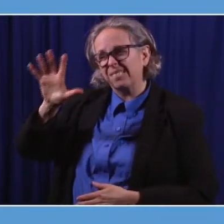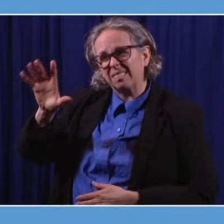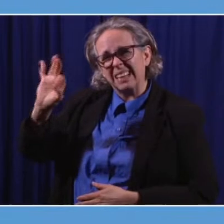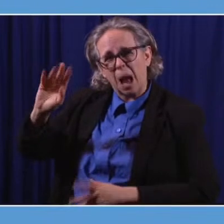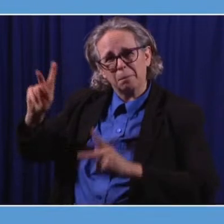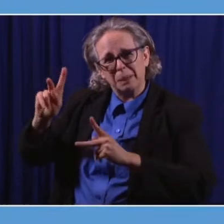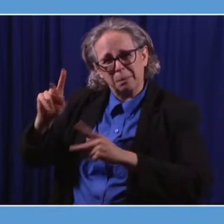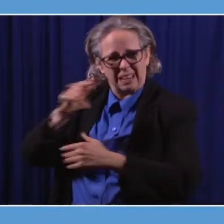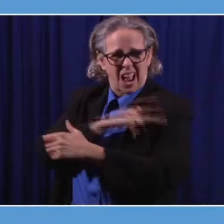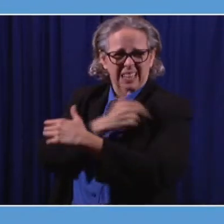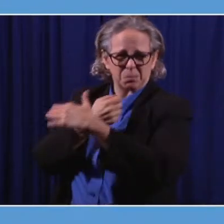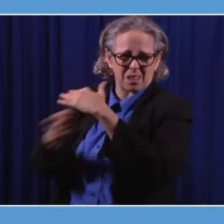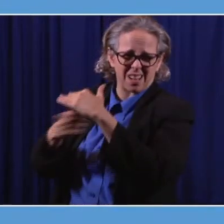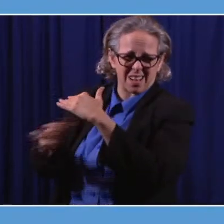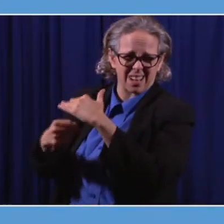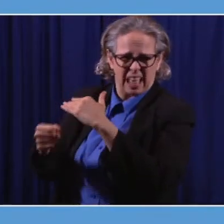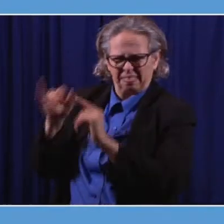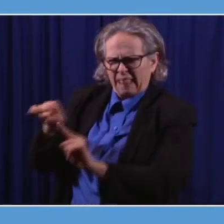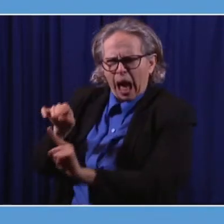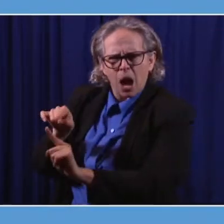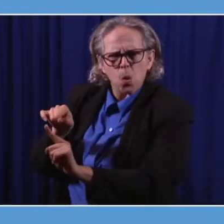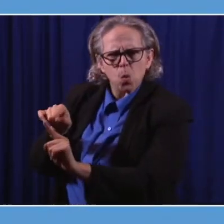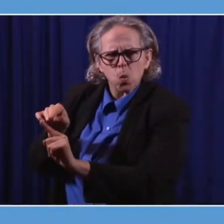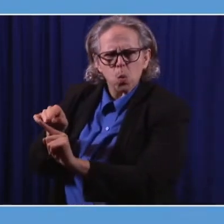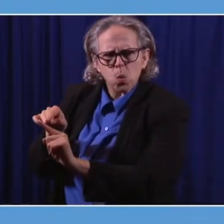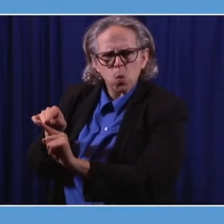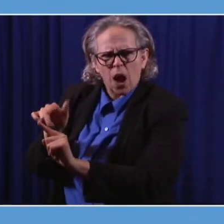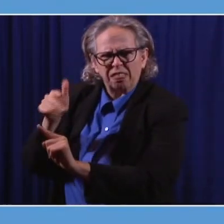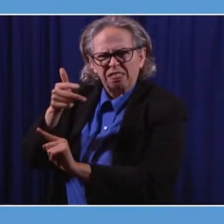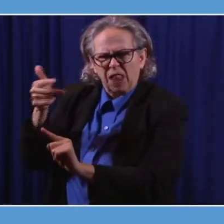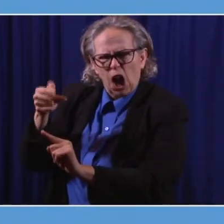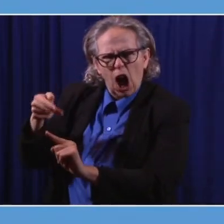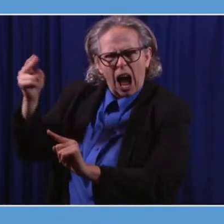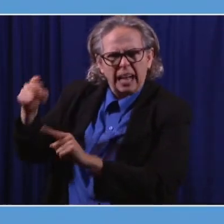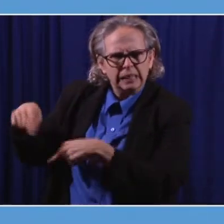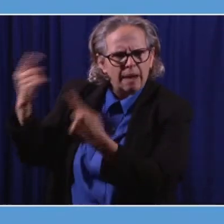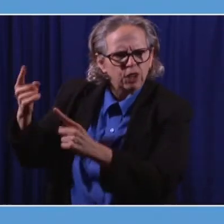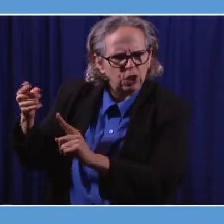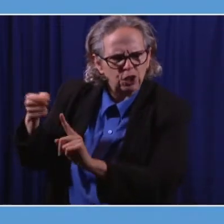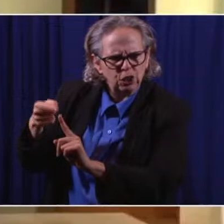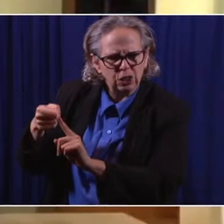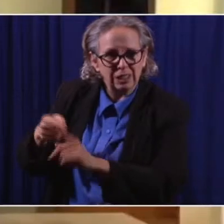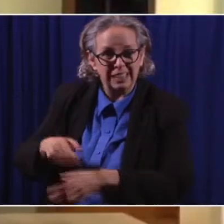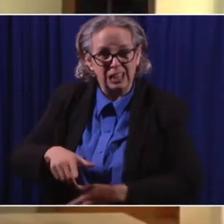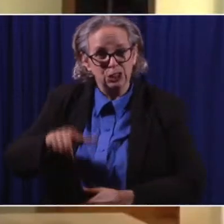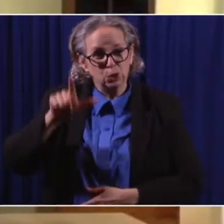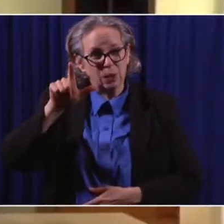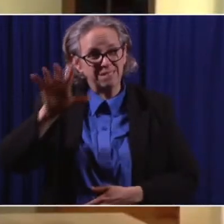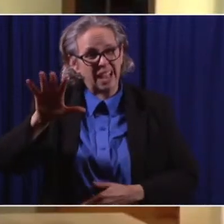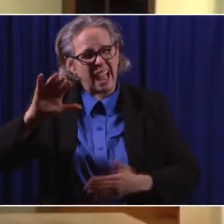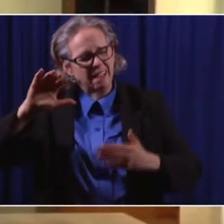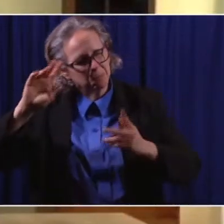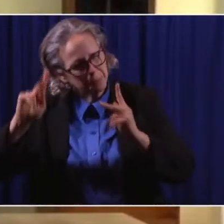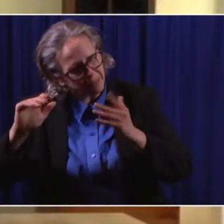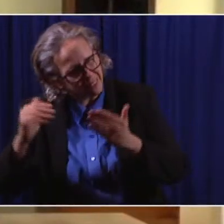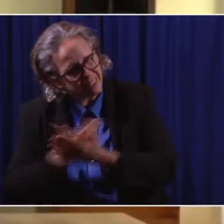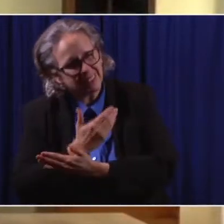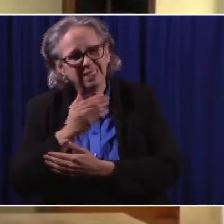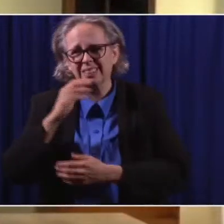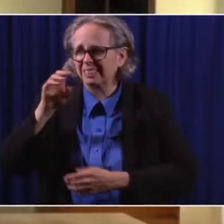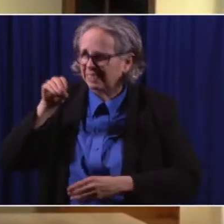we have reported so far, and 25 new ICU admissions. Eric, let's go to